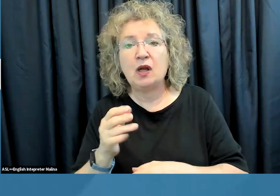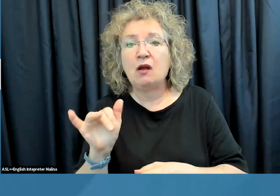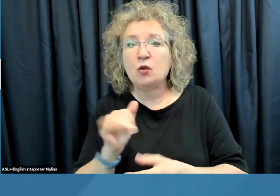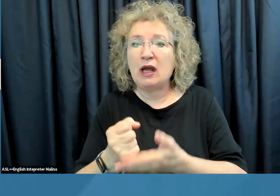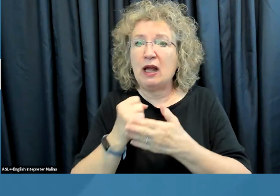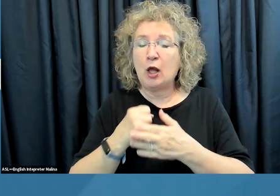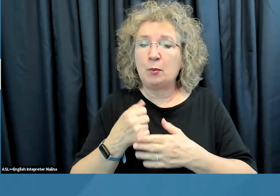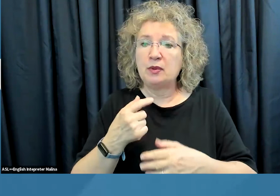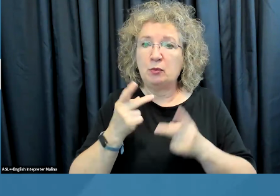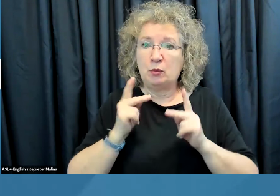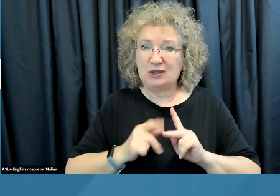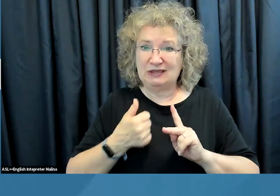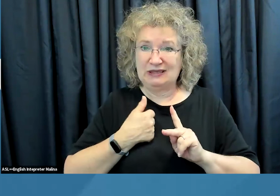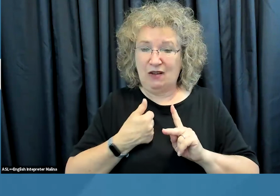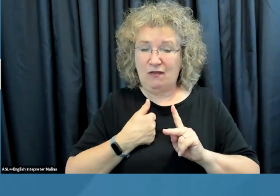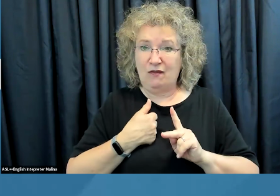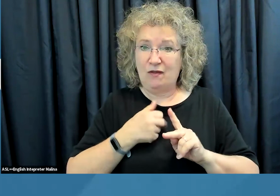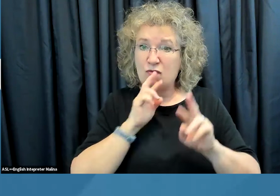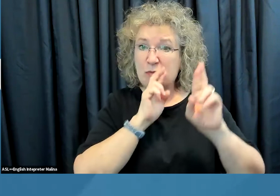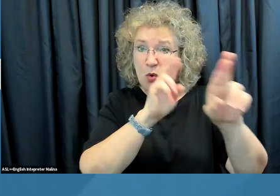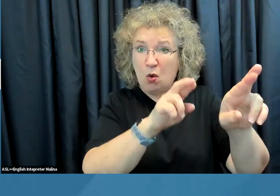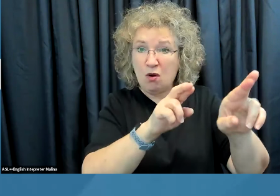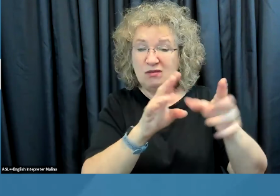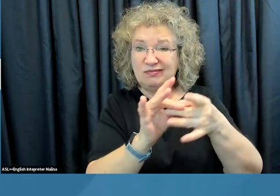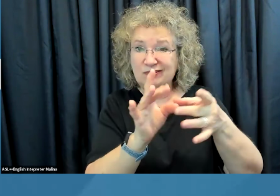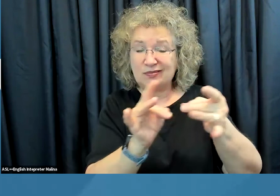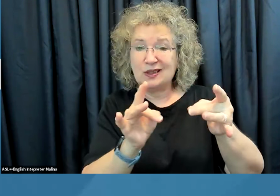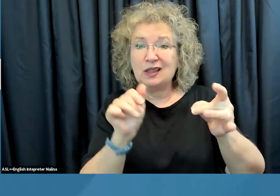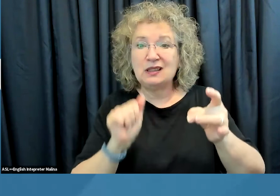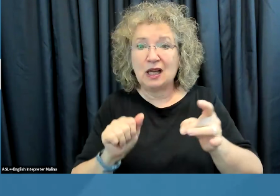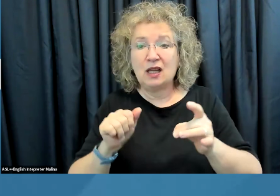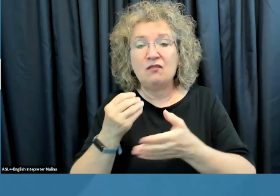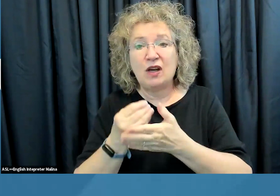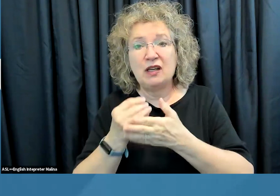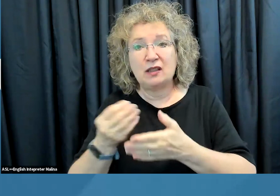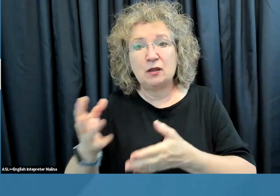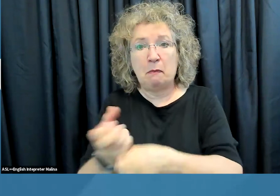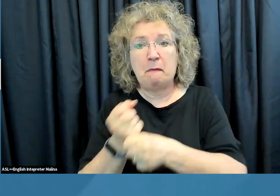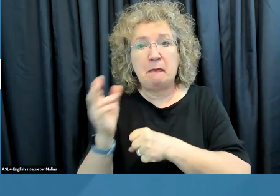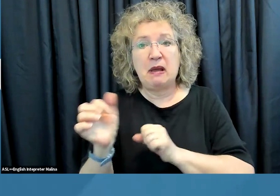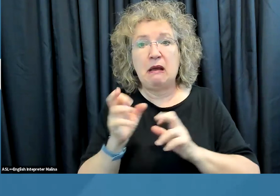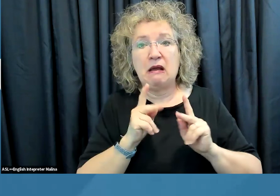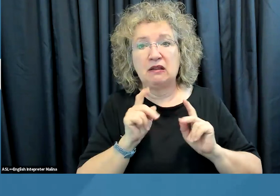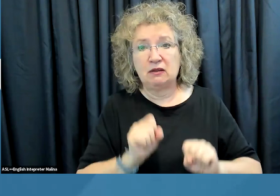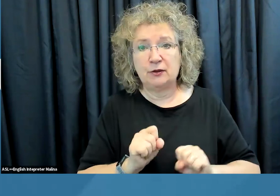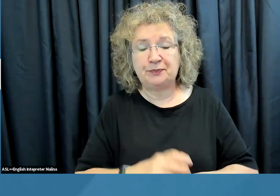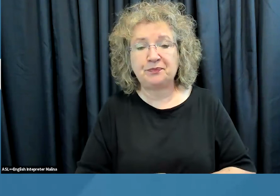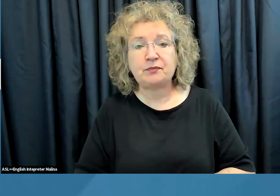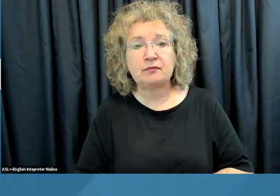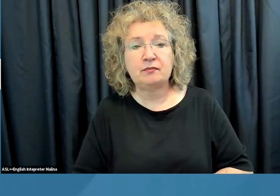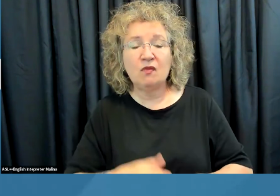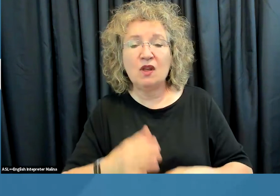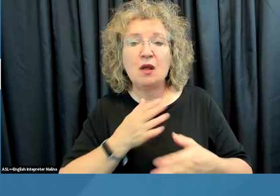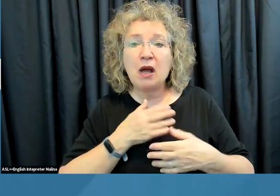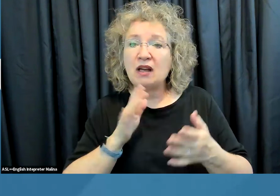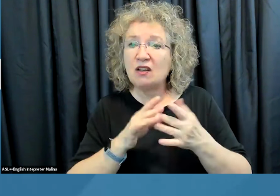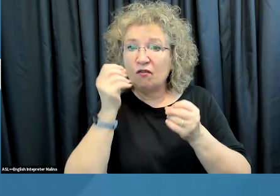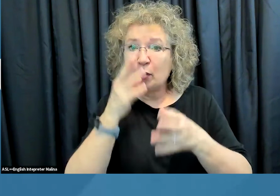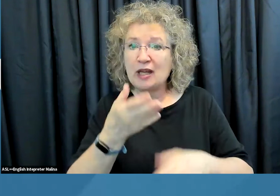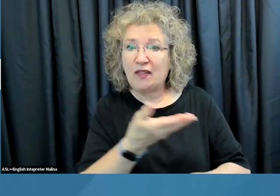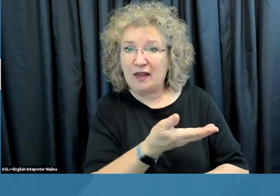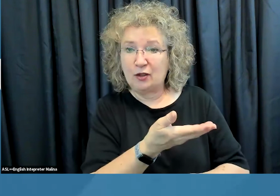And that wraps up my part of the presentation. There is some contact information here on the slide. Again, our phone